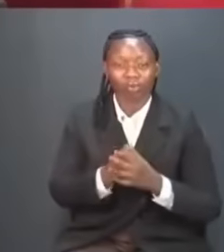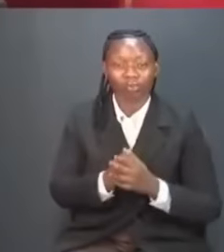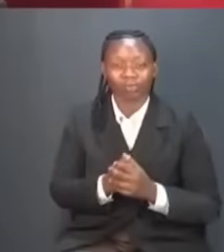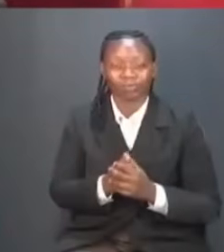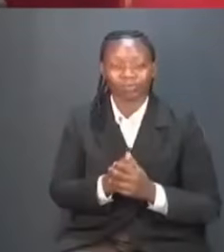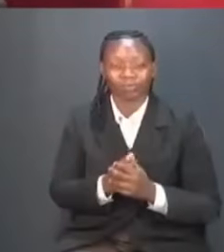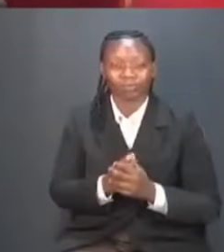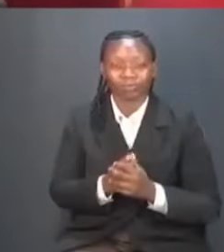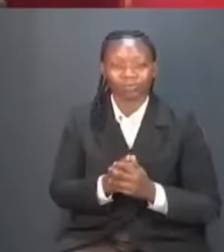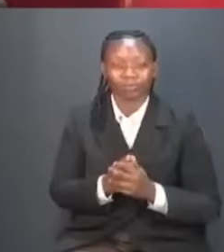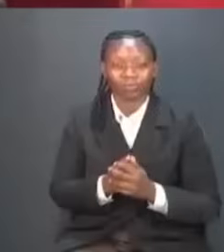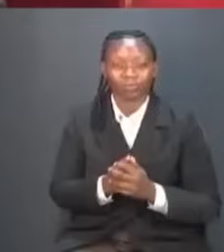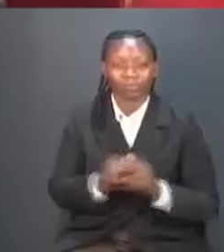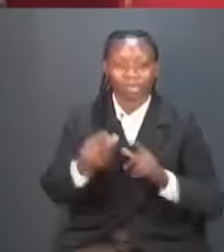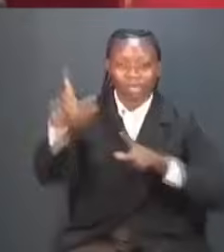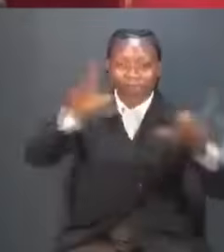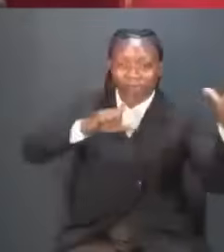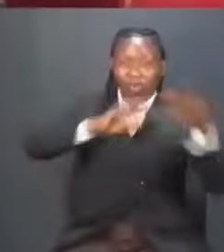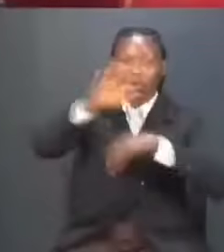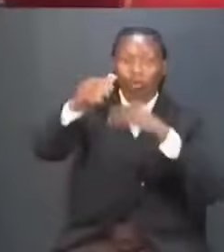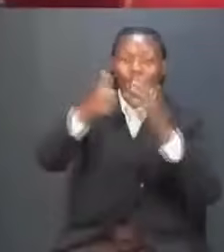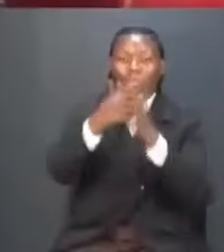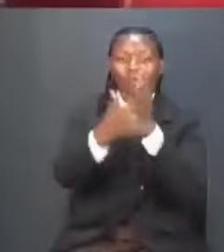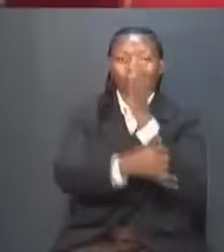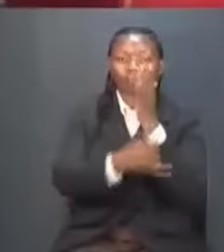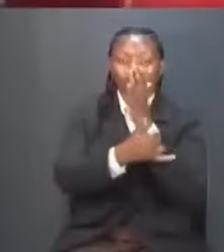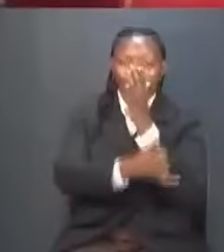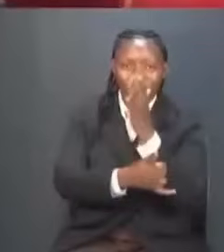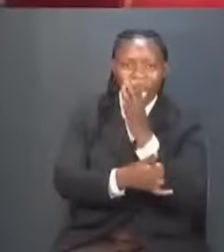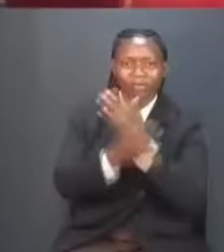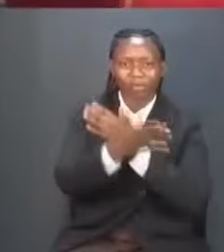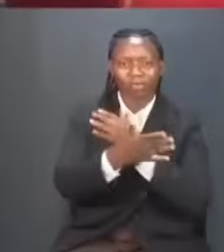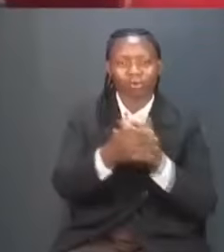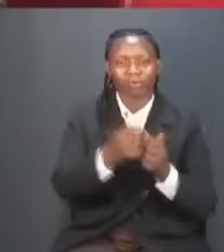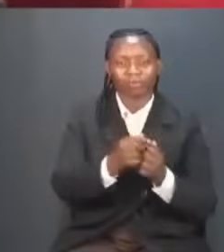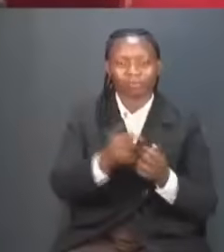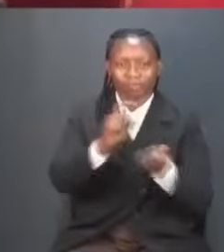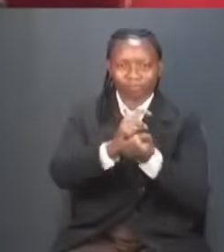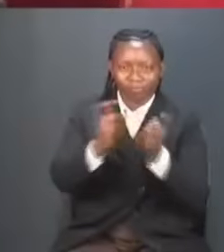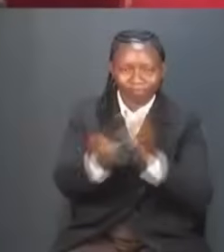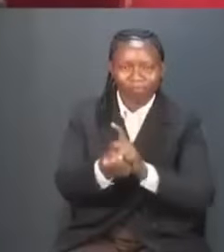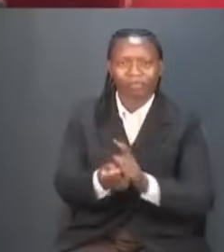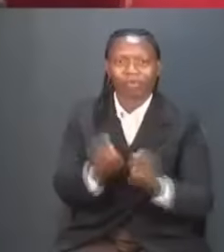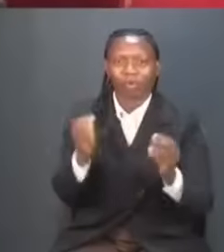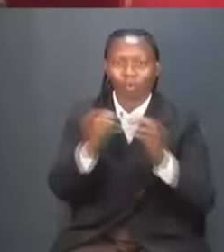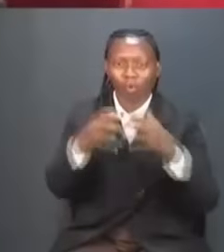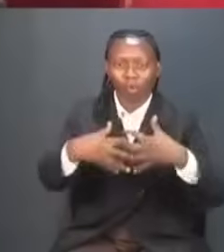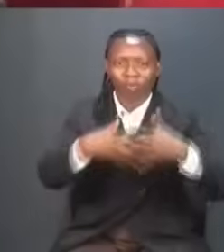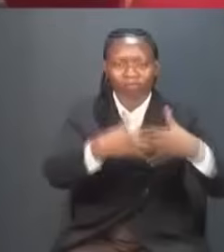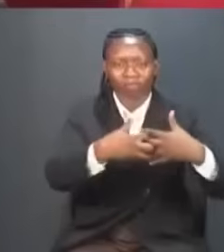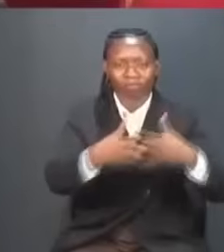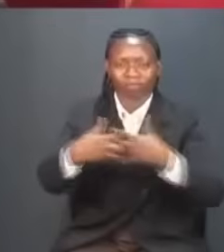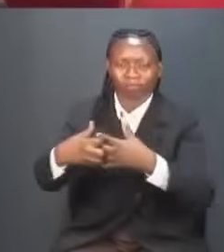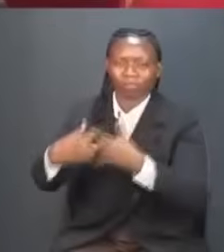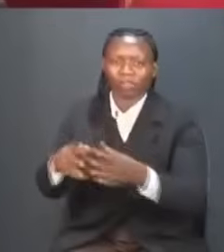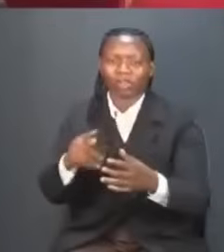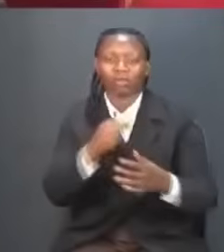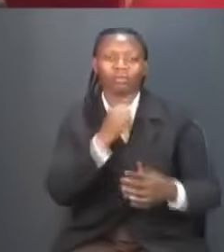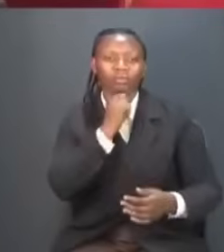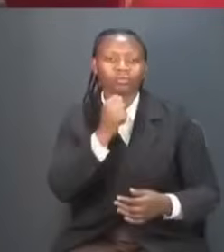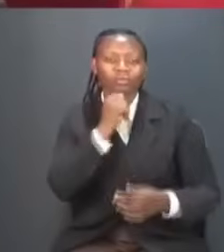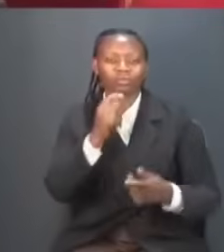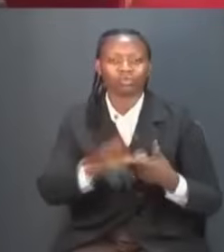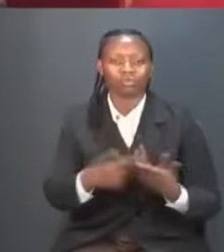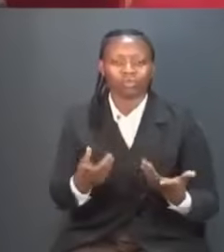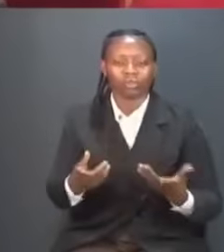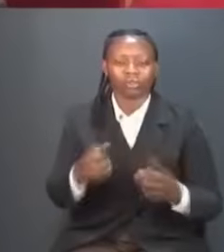Our veterinary laboratories across the country are being renovated and equipped with modern diagnostic tools to